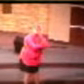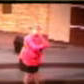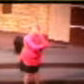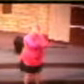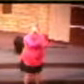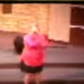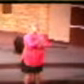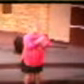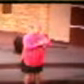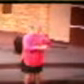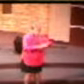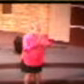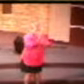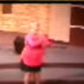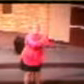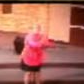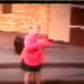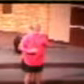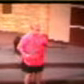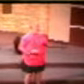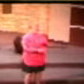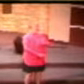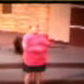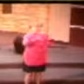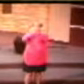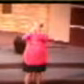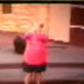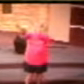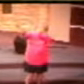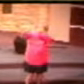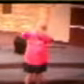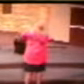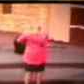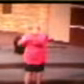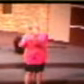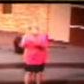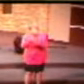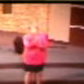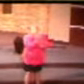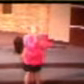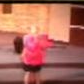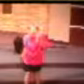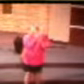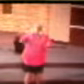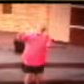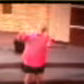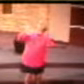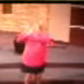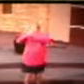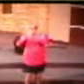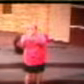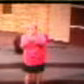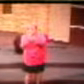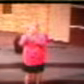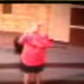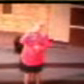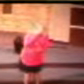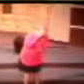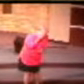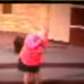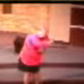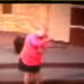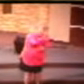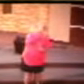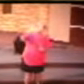hands. Yours are the feet. Yours are the eyes. You are his body. I